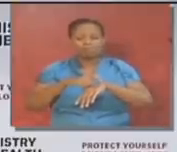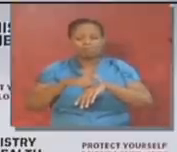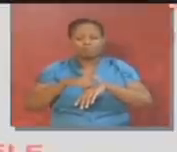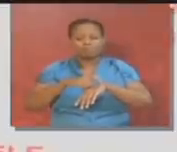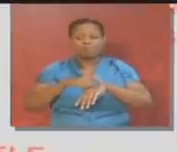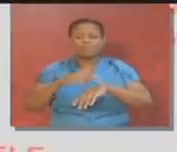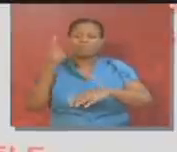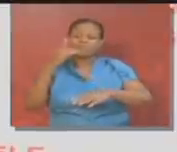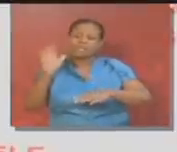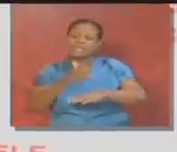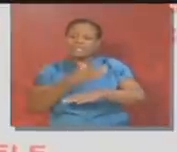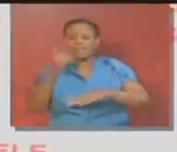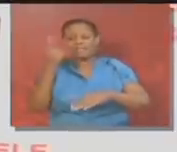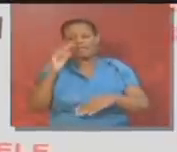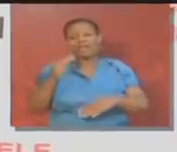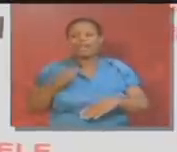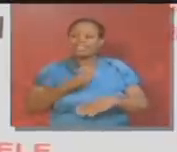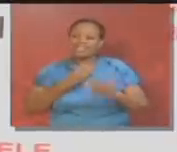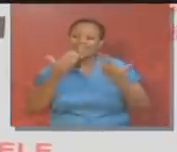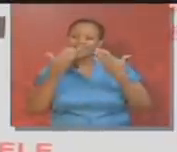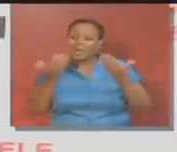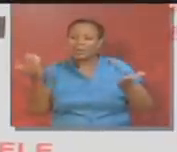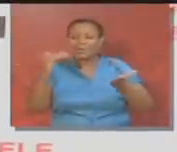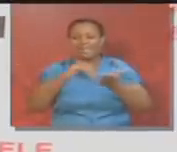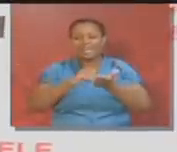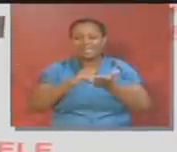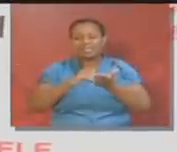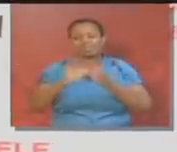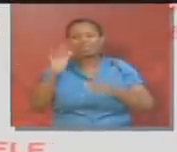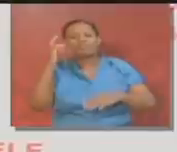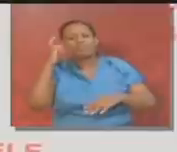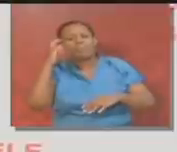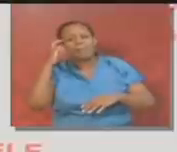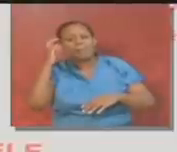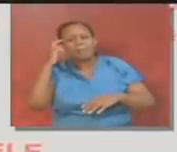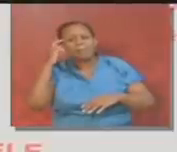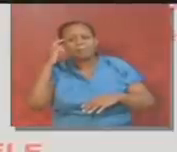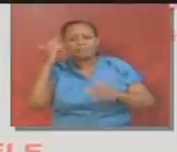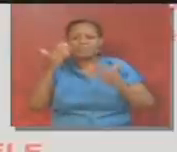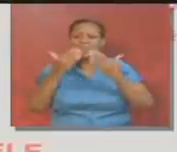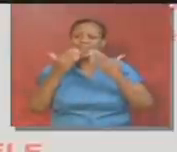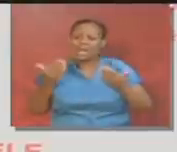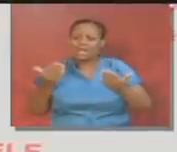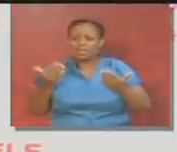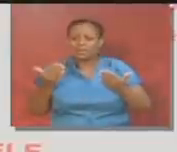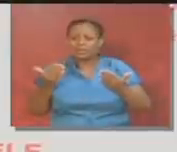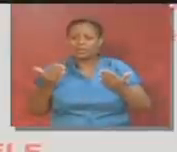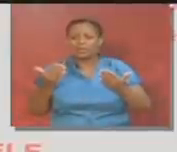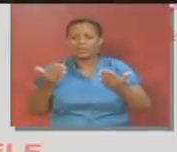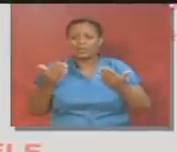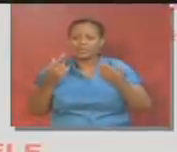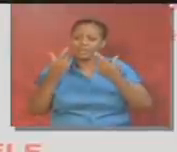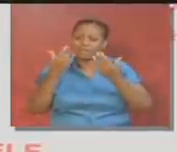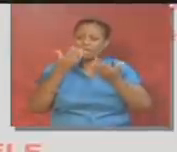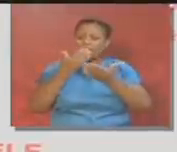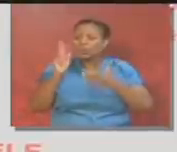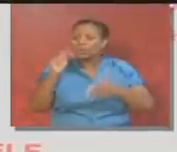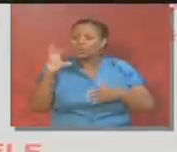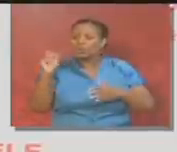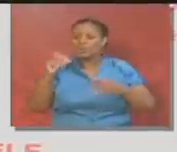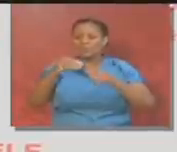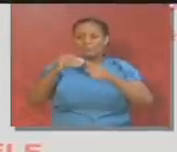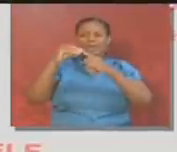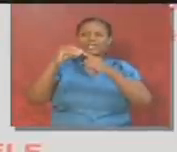us. And thank you as well for the reminders and for the good news about the special treatment that we are giving